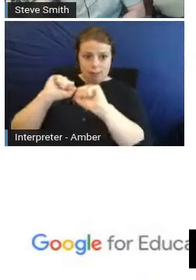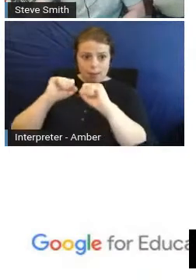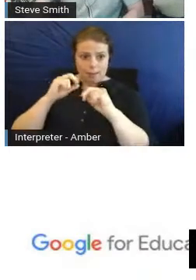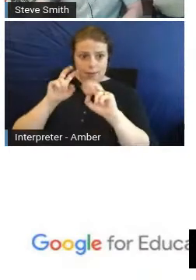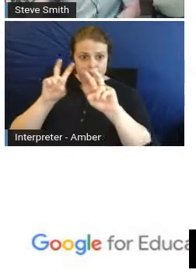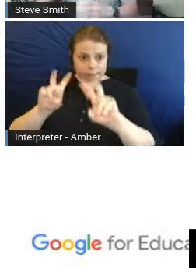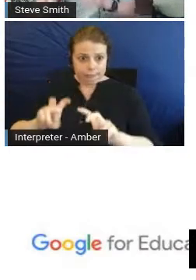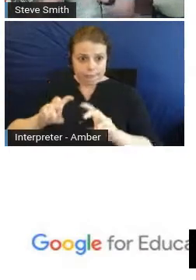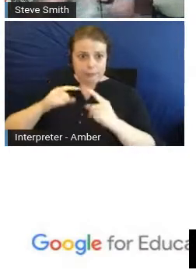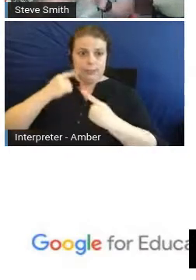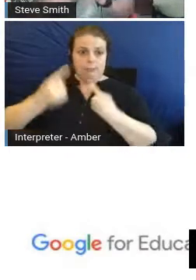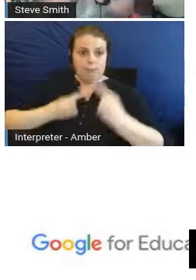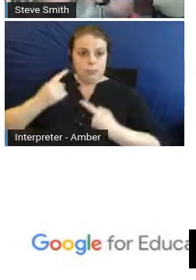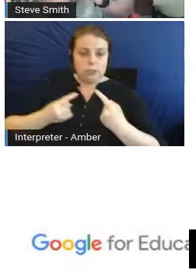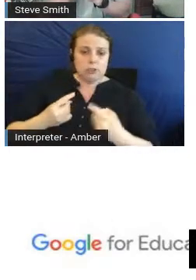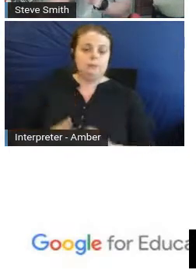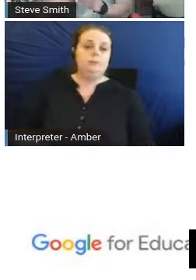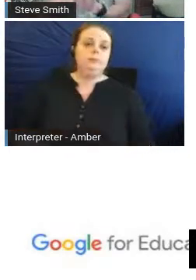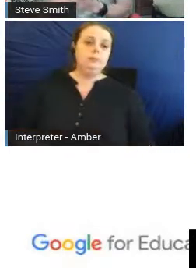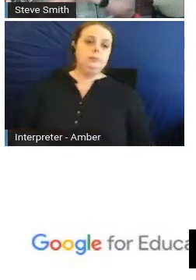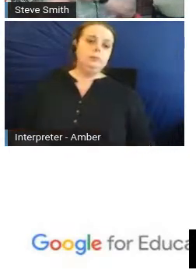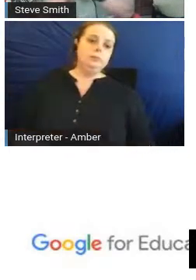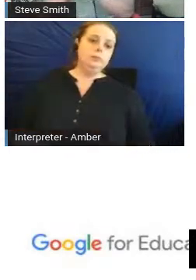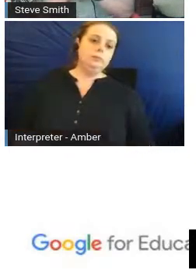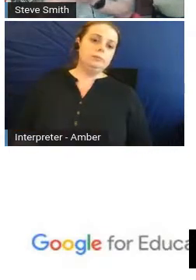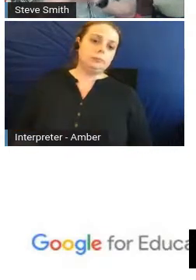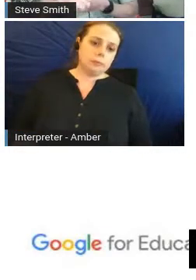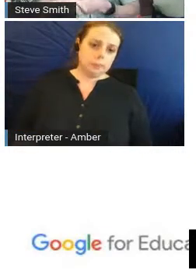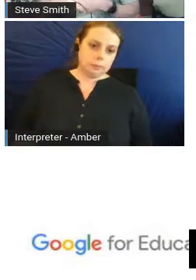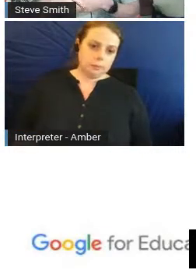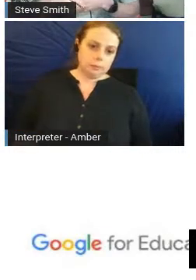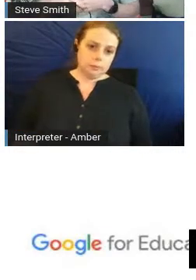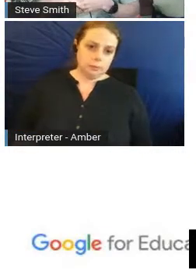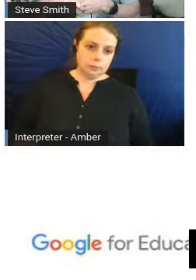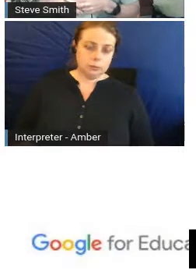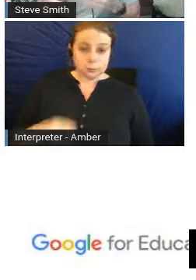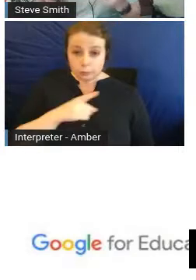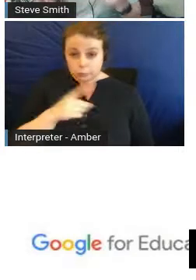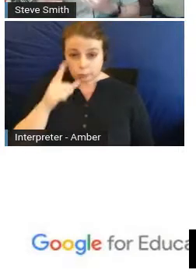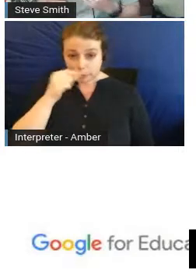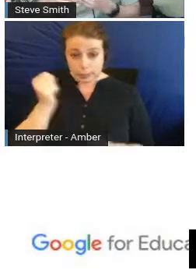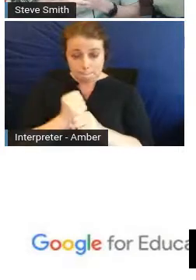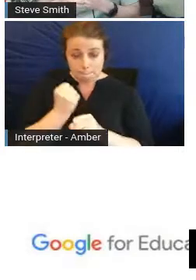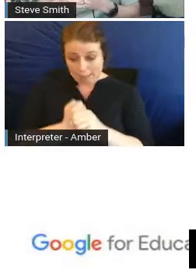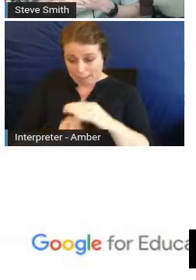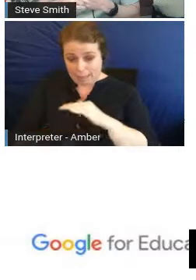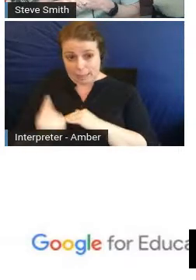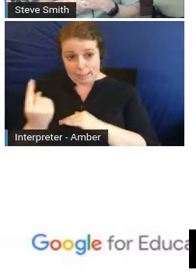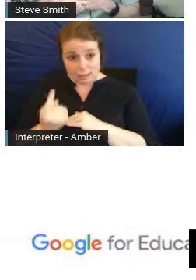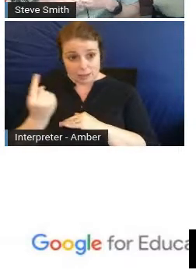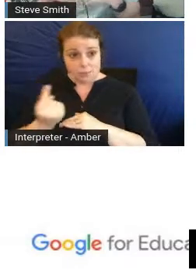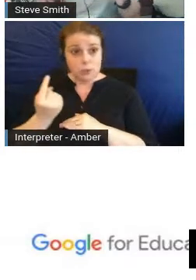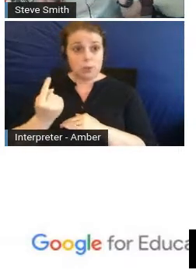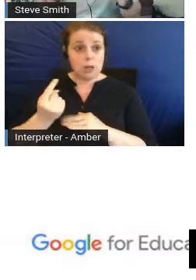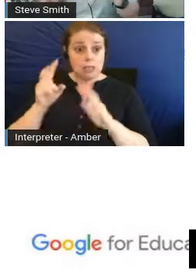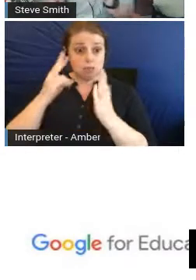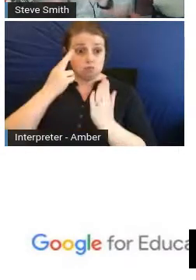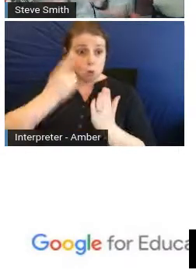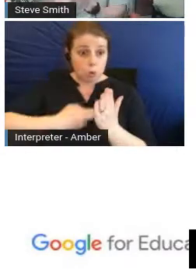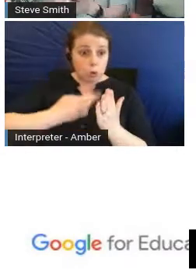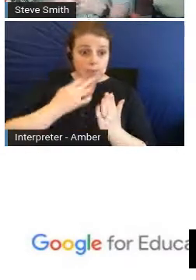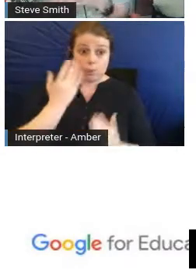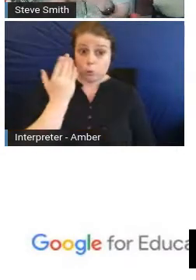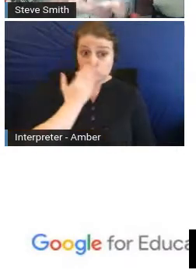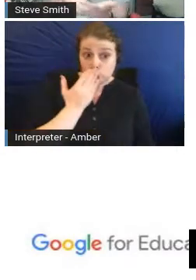information. So it's a way that you can create individualized reporting for your school, for